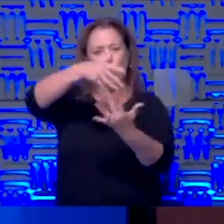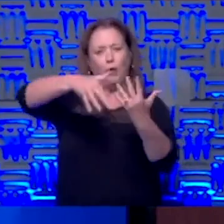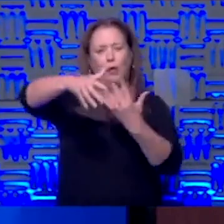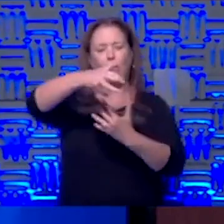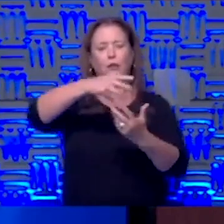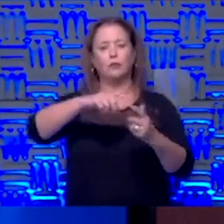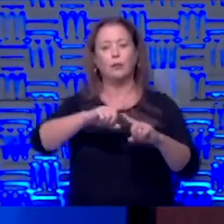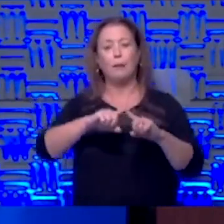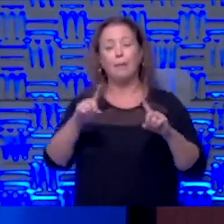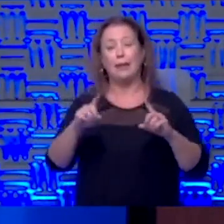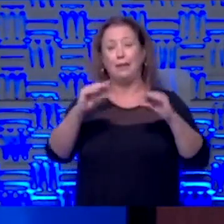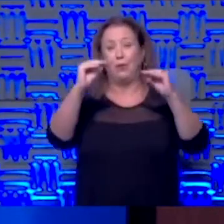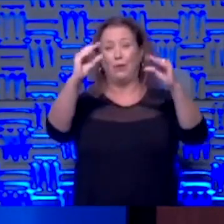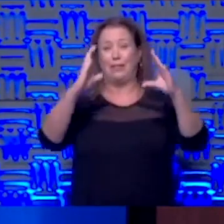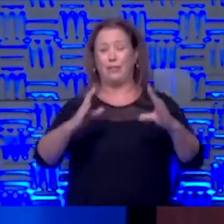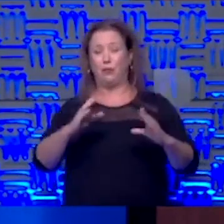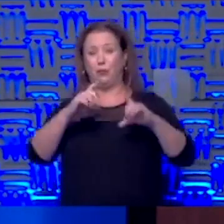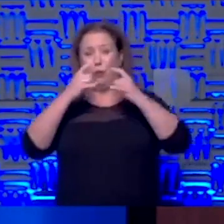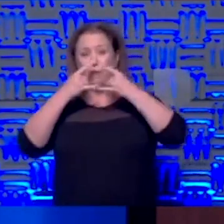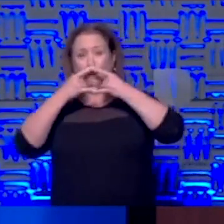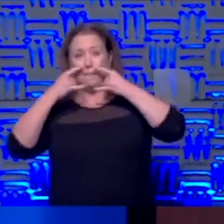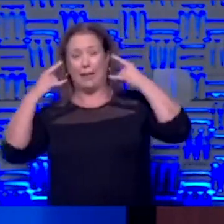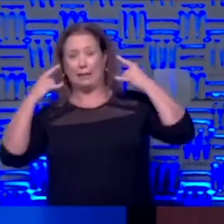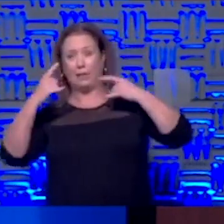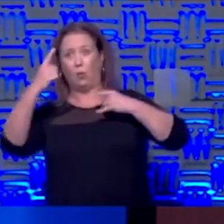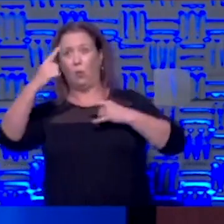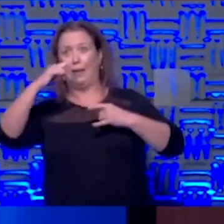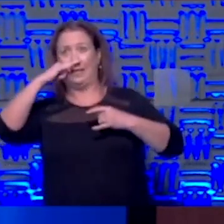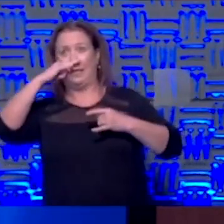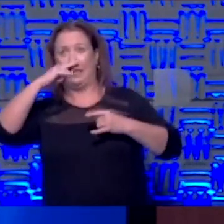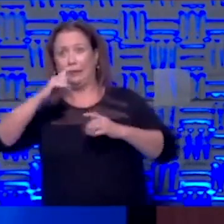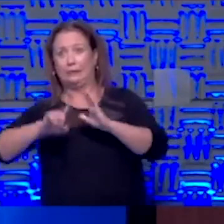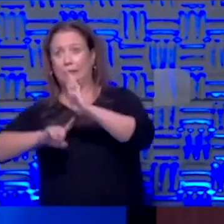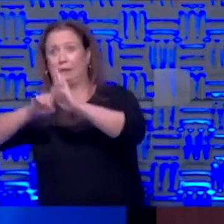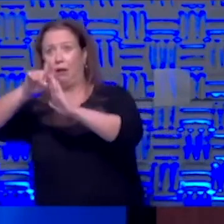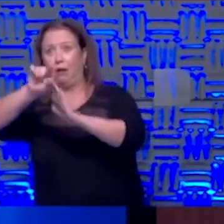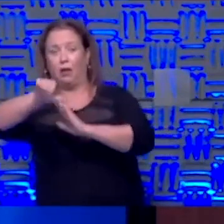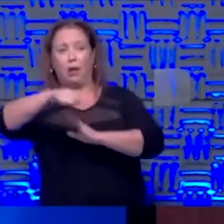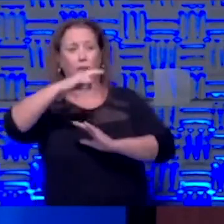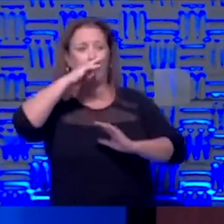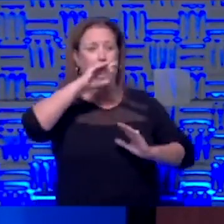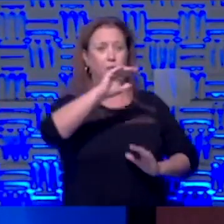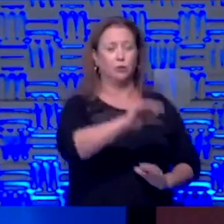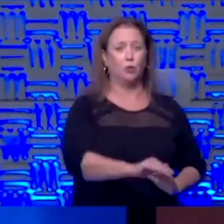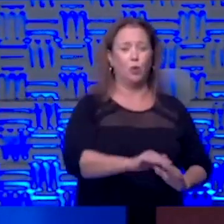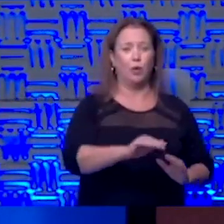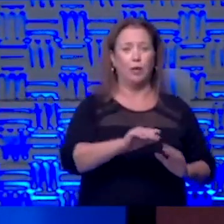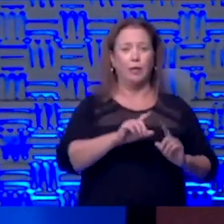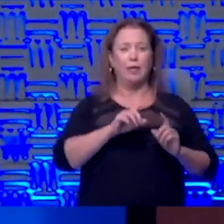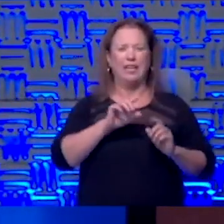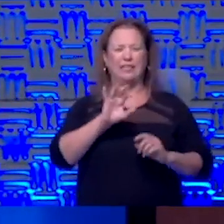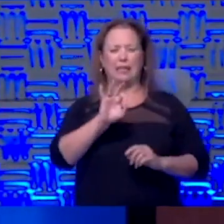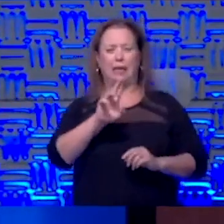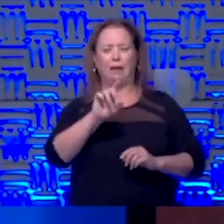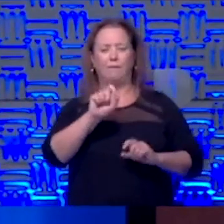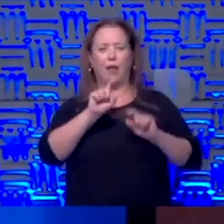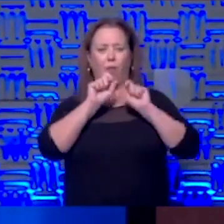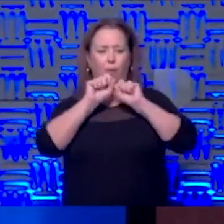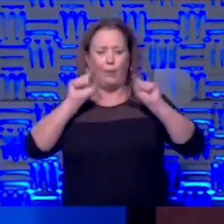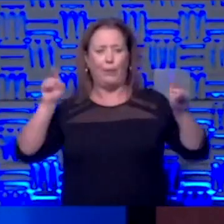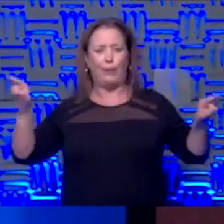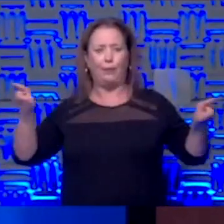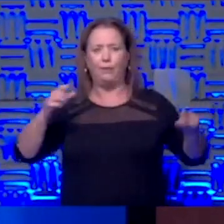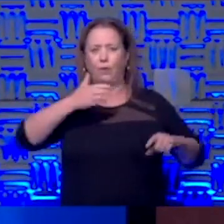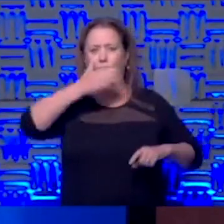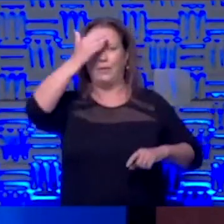having. You're the teacher, you got a mask on, or one kid's tall, another kid's short. Okay, you're just directing it right to them. It's like a funnel going right at them, so